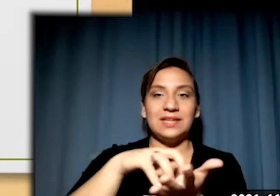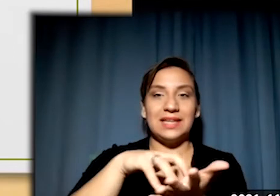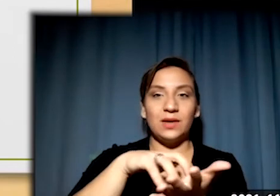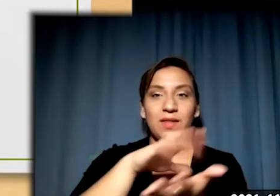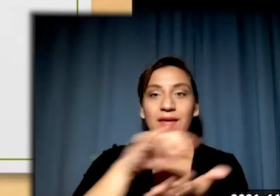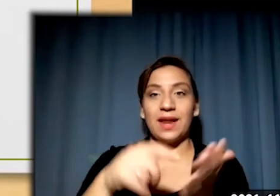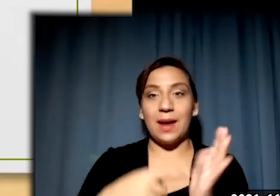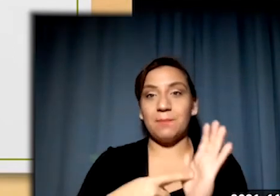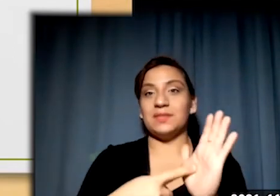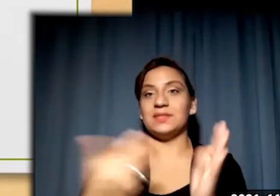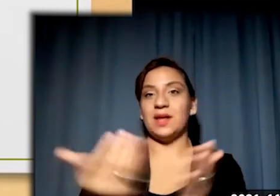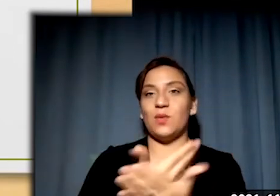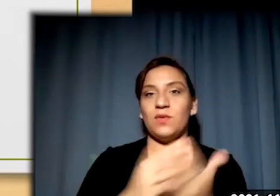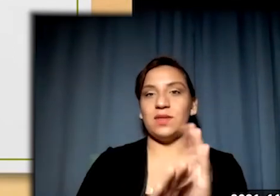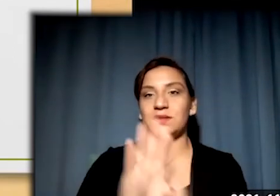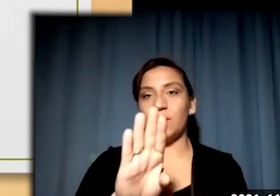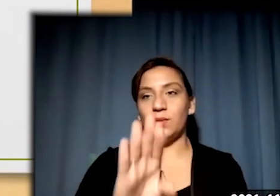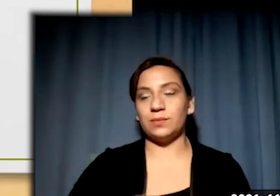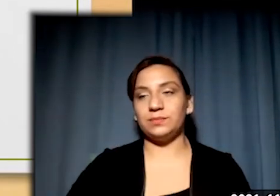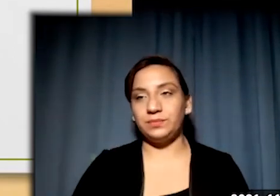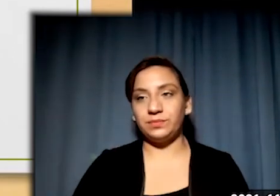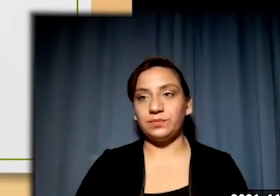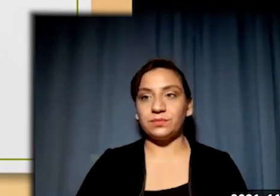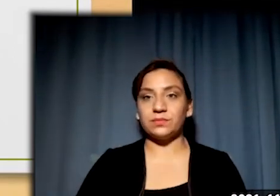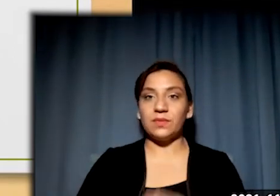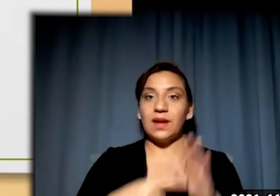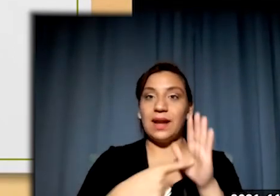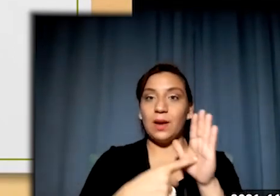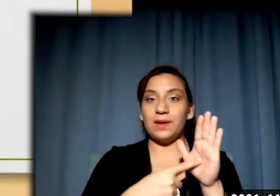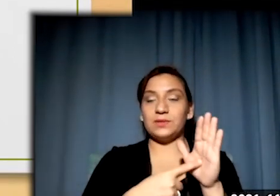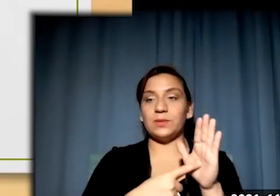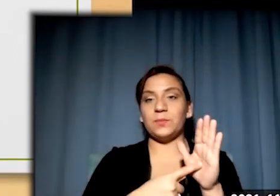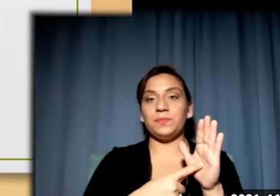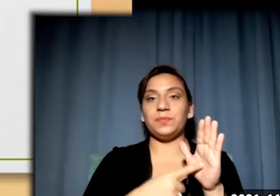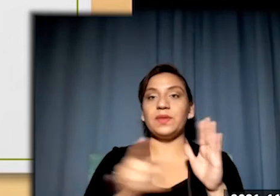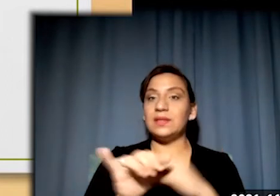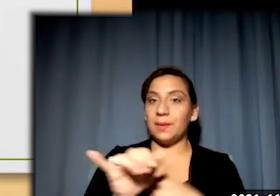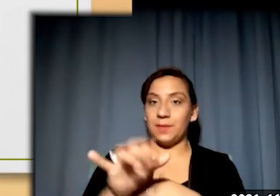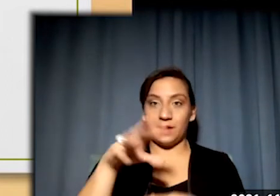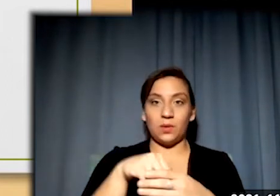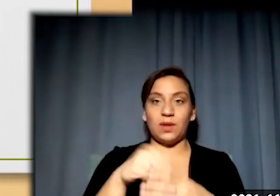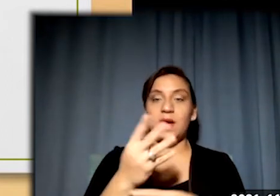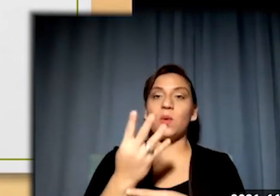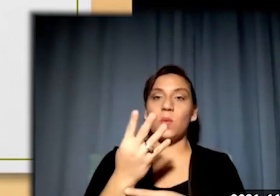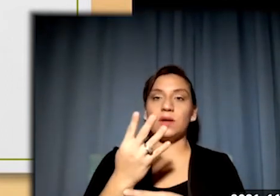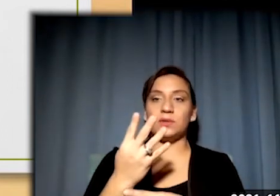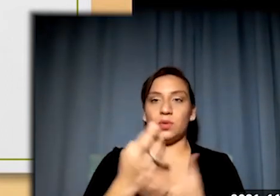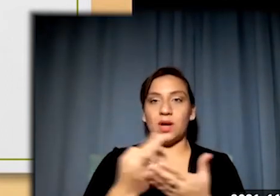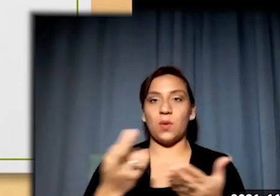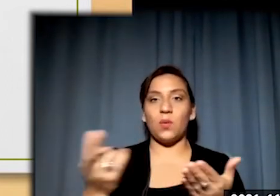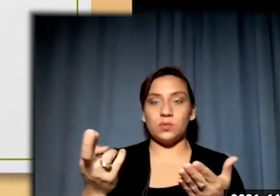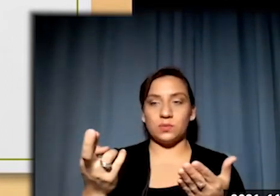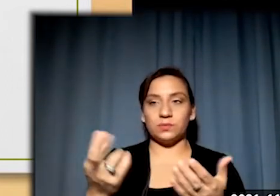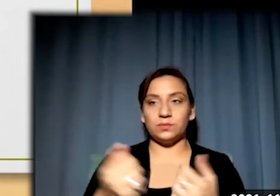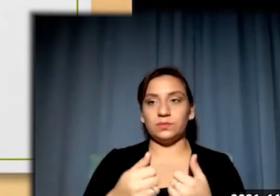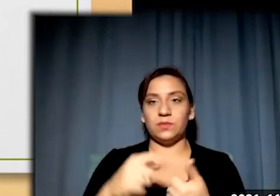The advanced lines nomination included four contributing resources: the redoubt of San Jerónimo Fort,